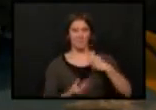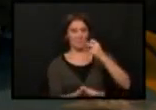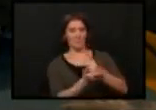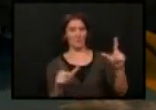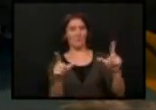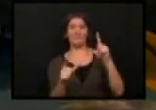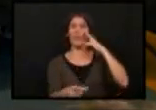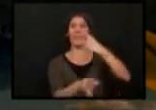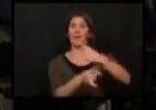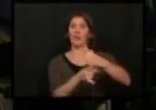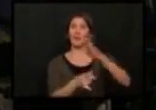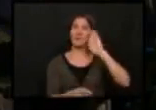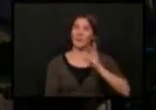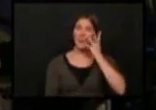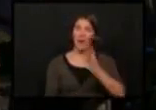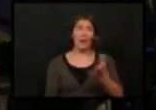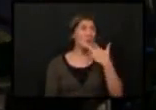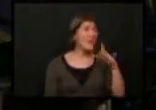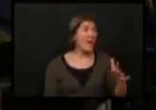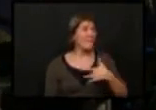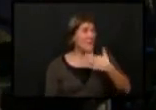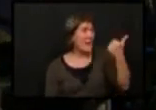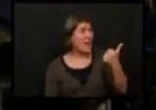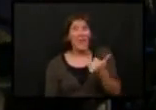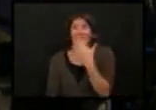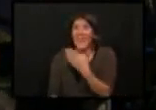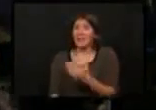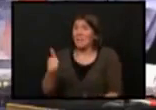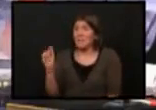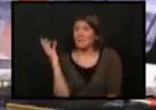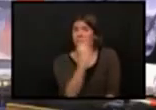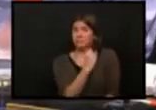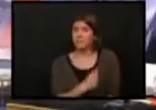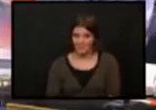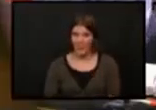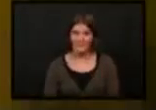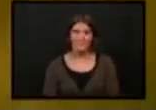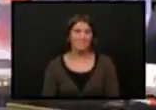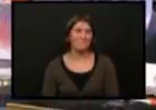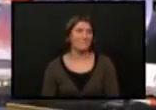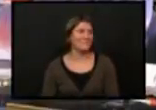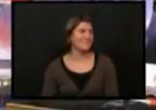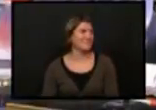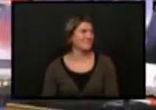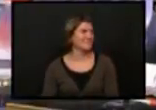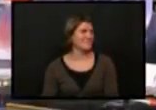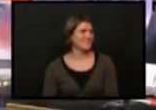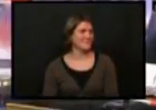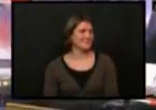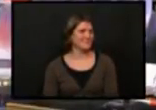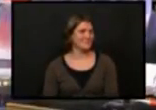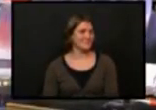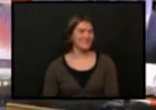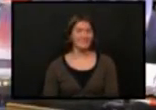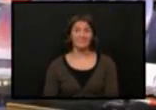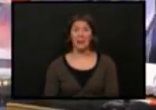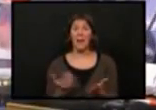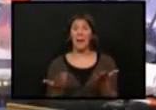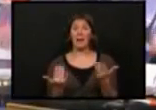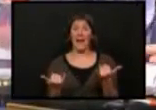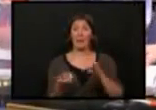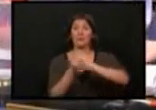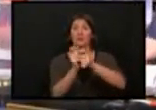luck to you. Thank you. Feel better. All set. All set. You're all set. See you. Okay. All right. I guess we're ready for a motion